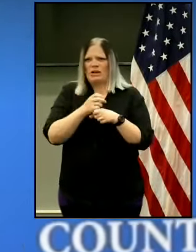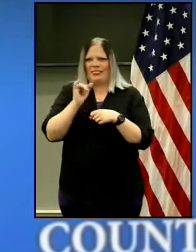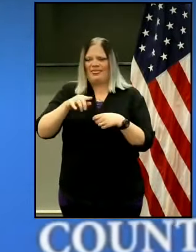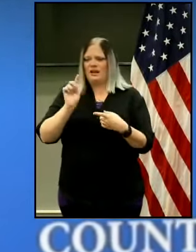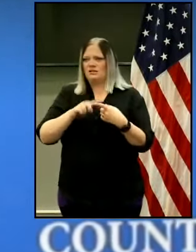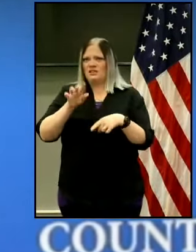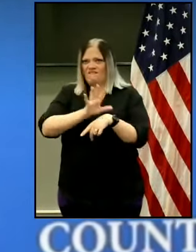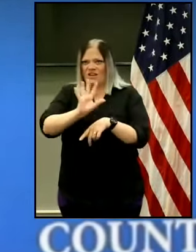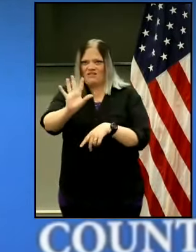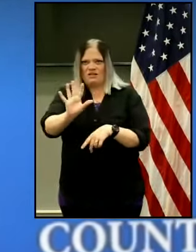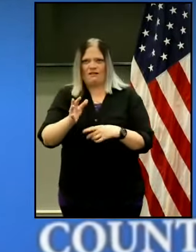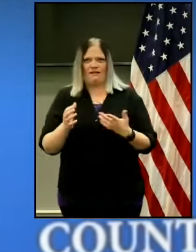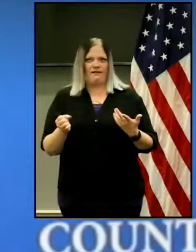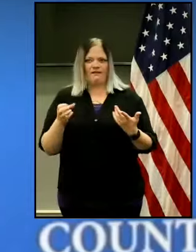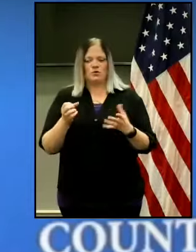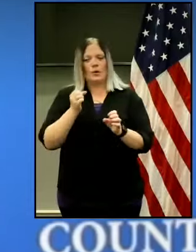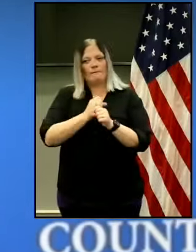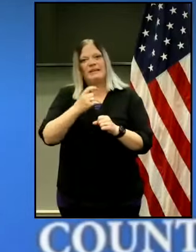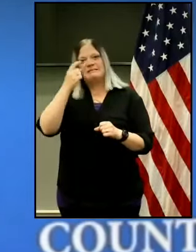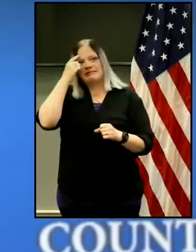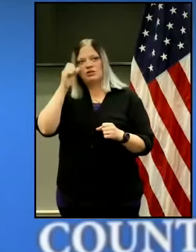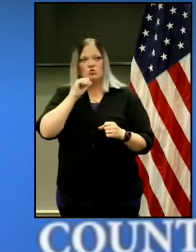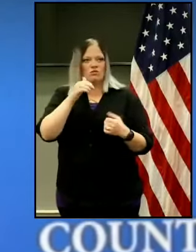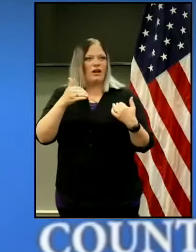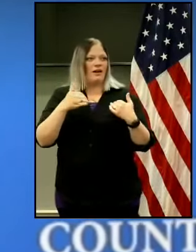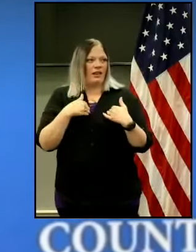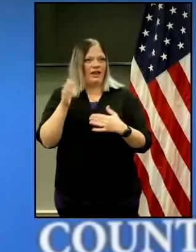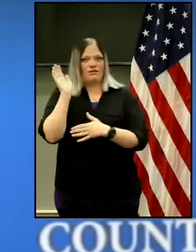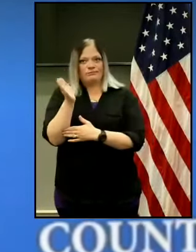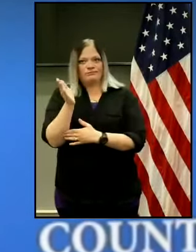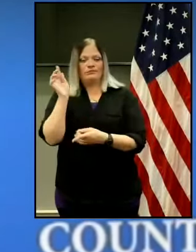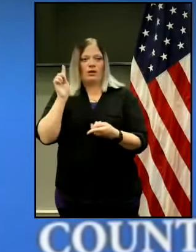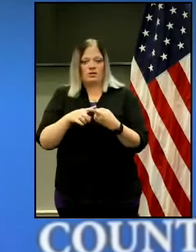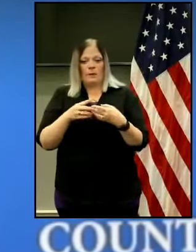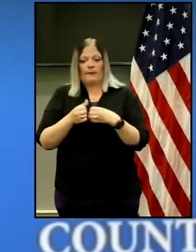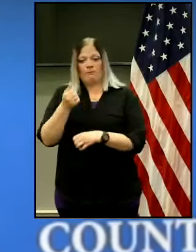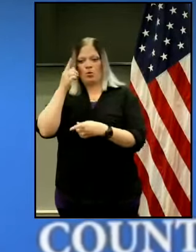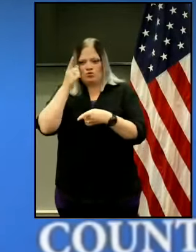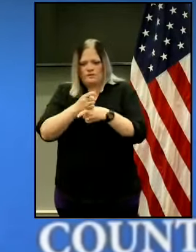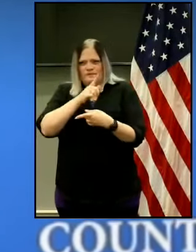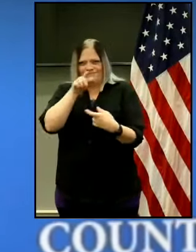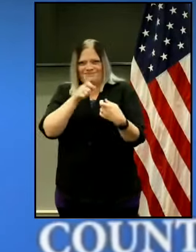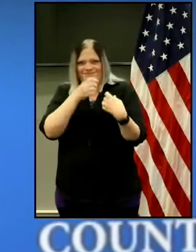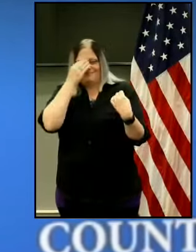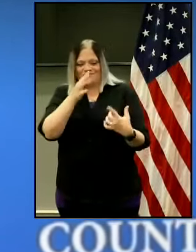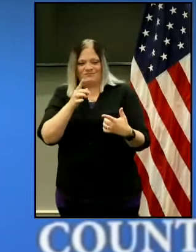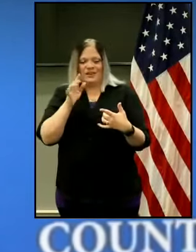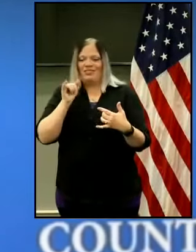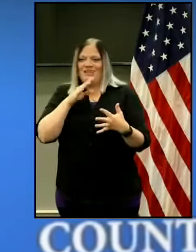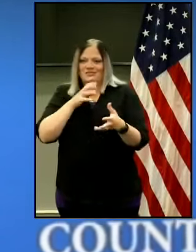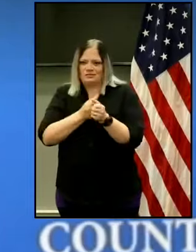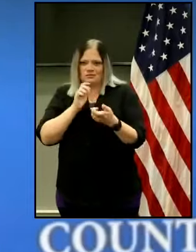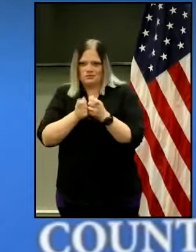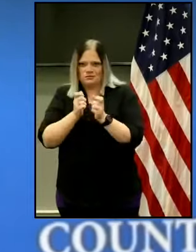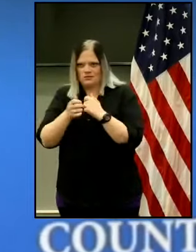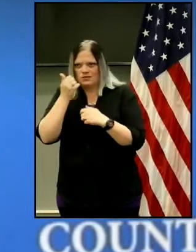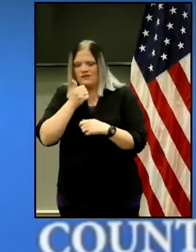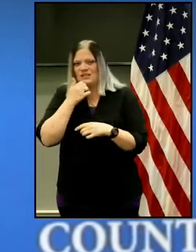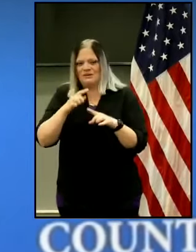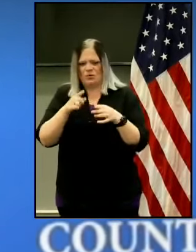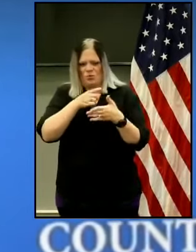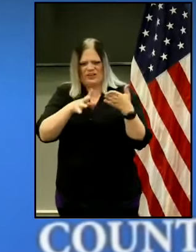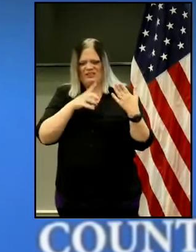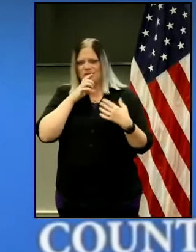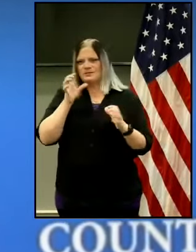o'clock today. So it makes sense to not have the briefing until we have the most accurate data. Then it's updated on a daily basis, but the weekends are always